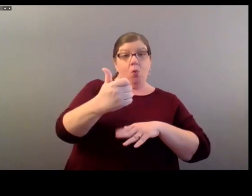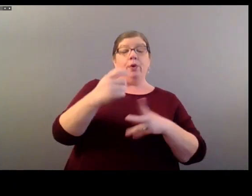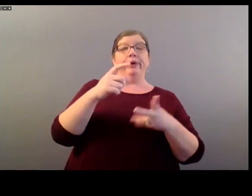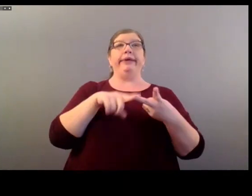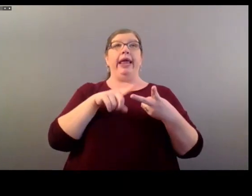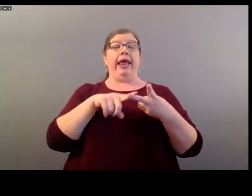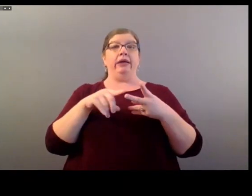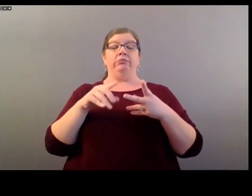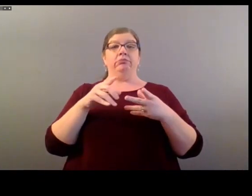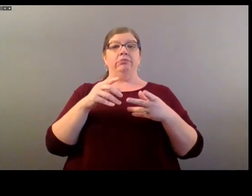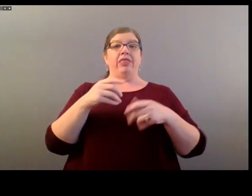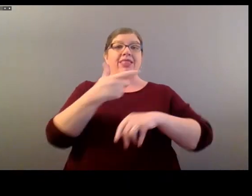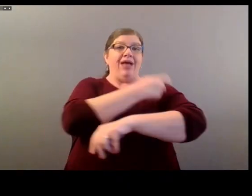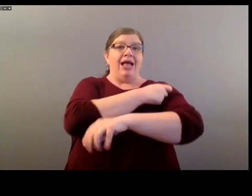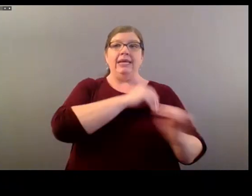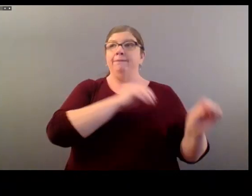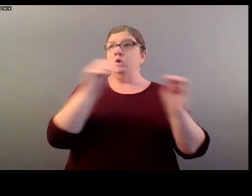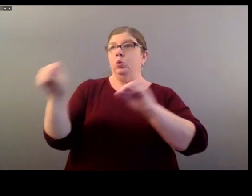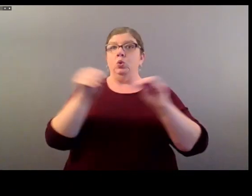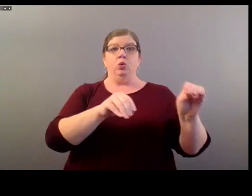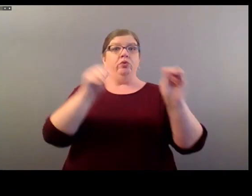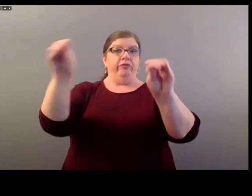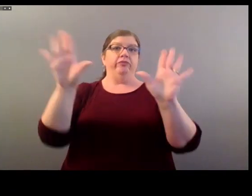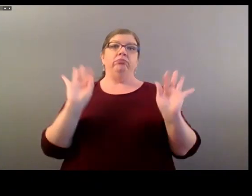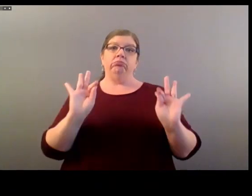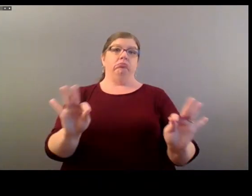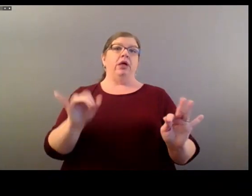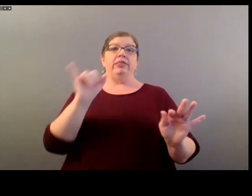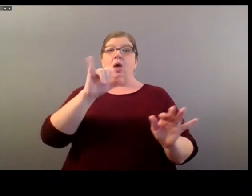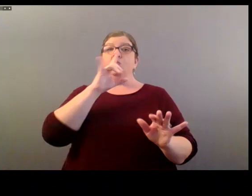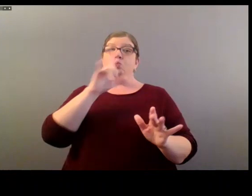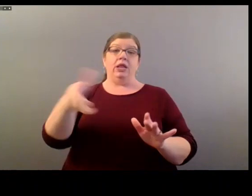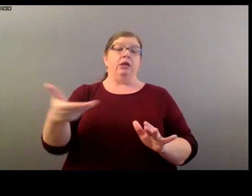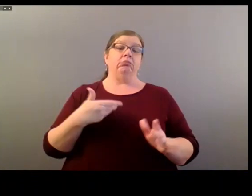move from place to place, obviously. So that would be really welcome.